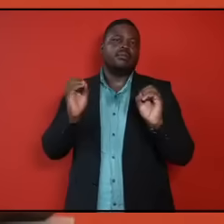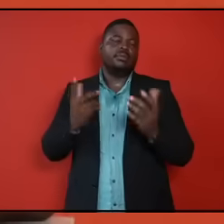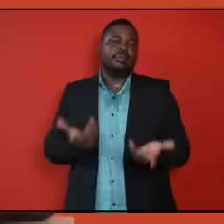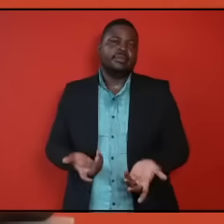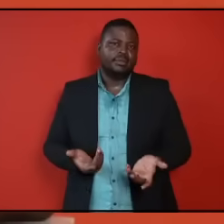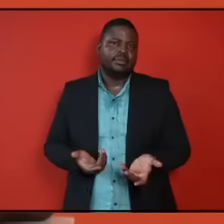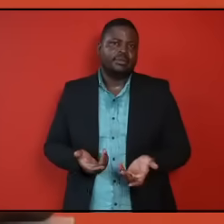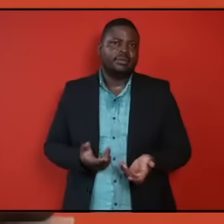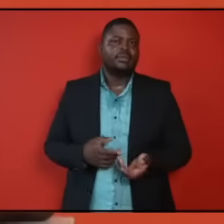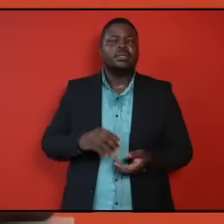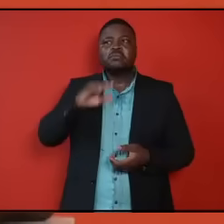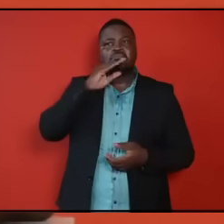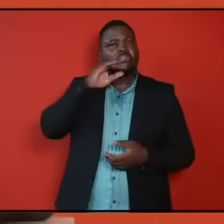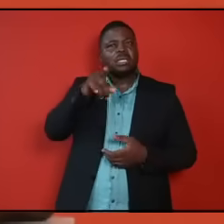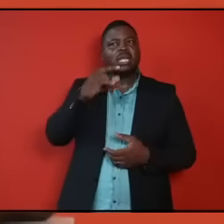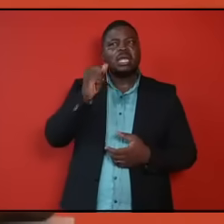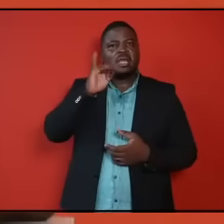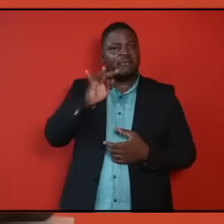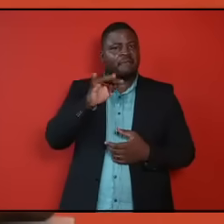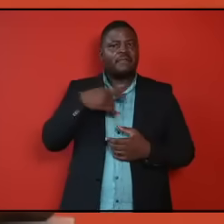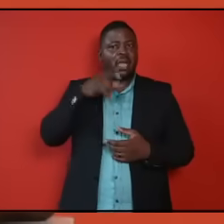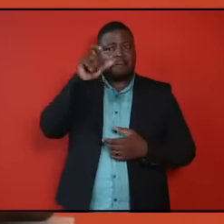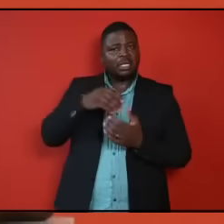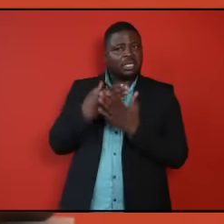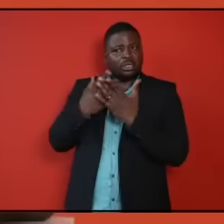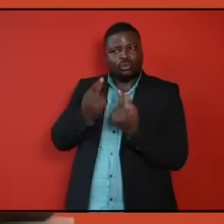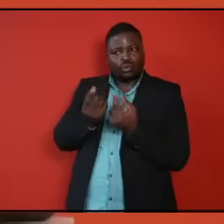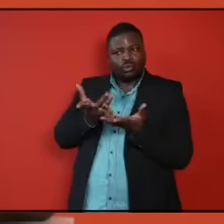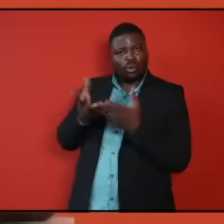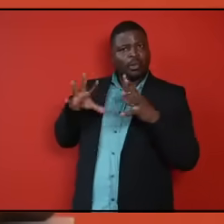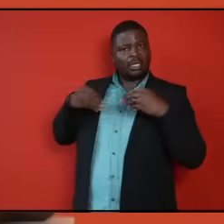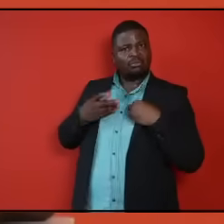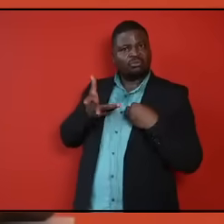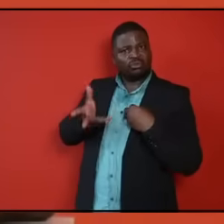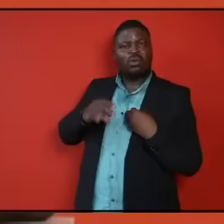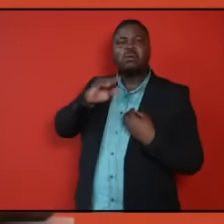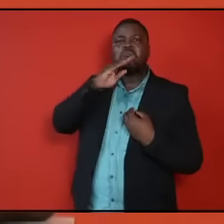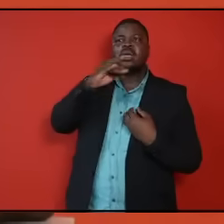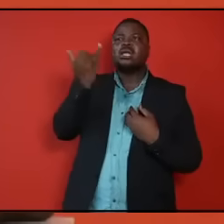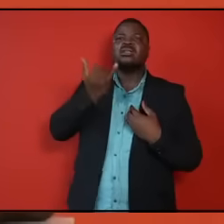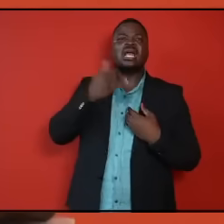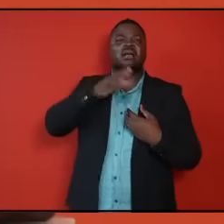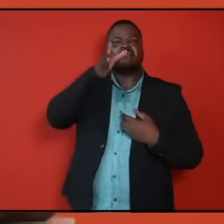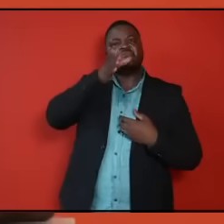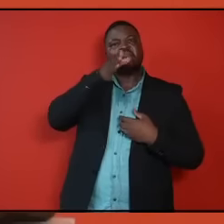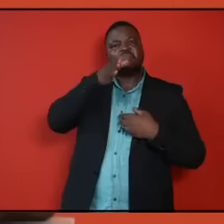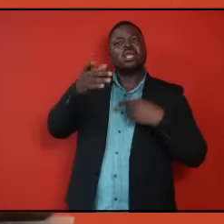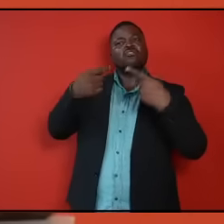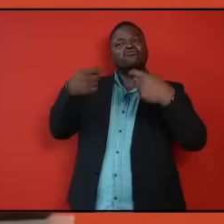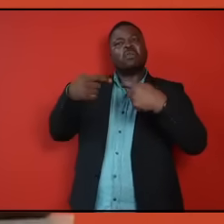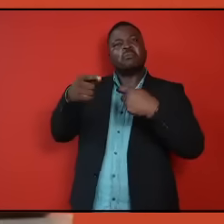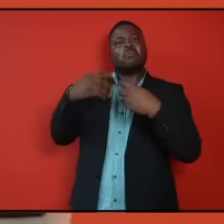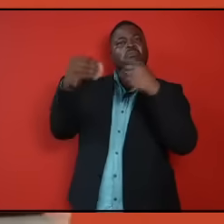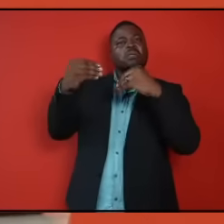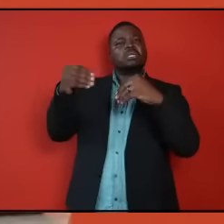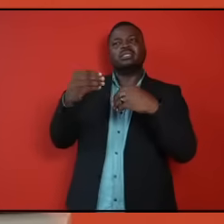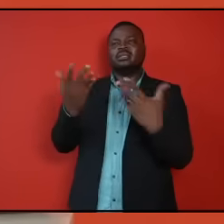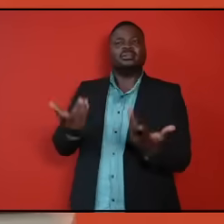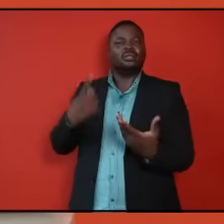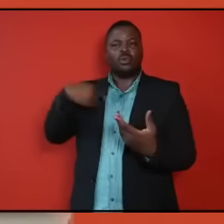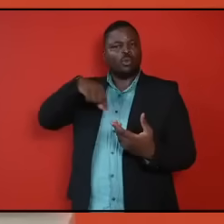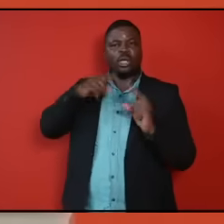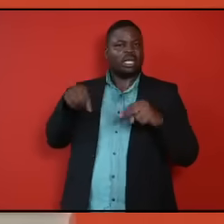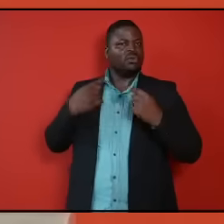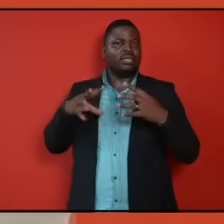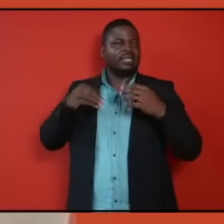clearly we're running a shebeen. It's not a political cooperation. And when